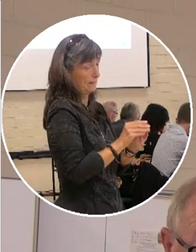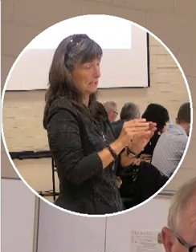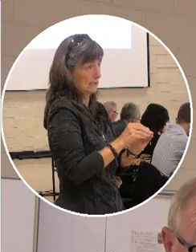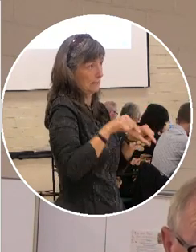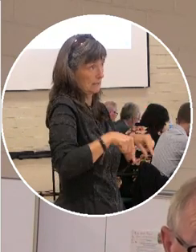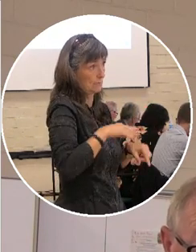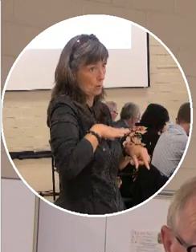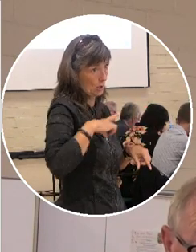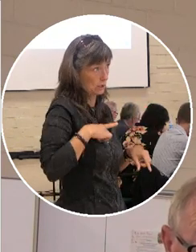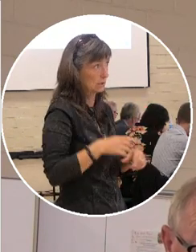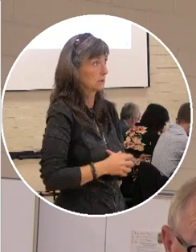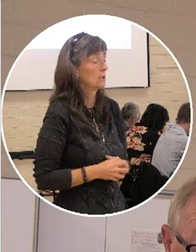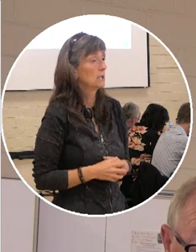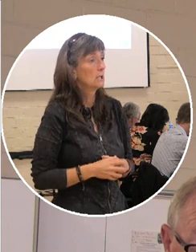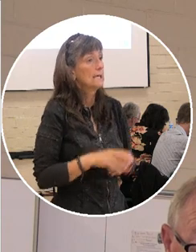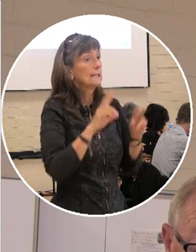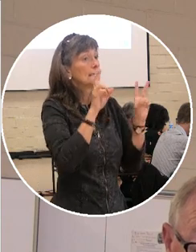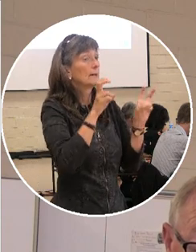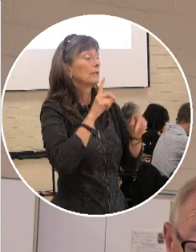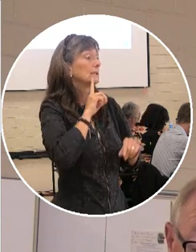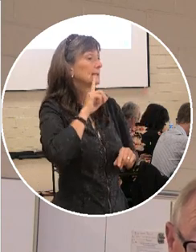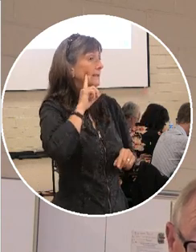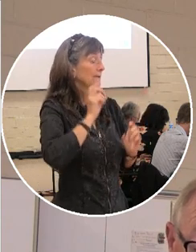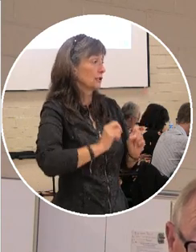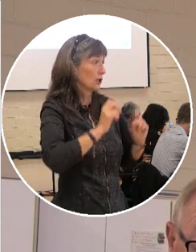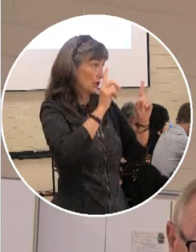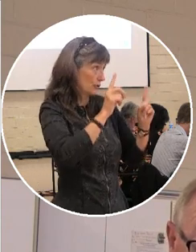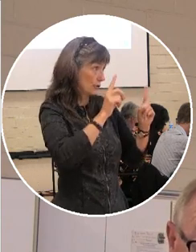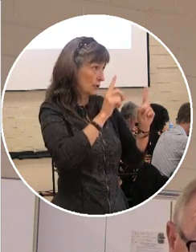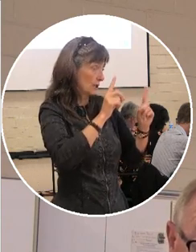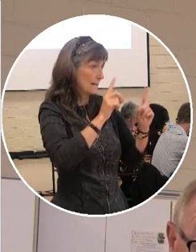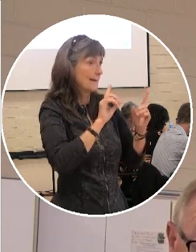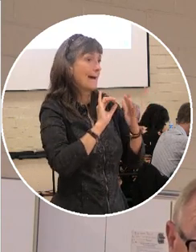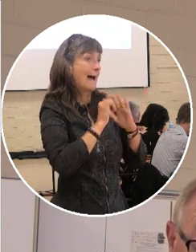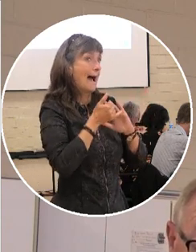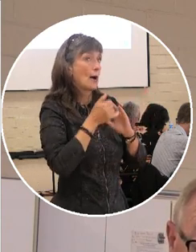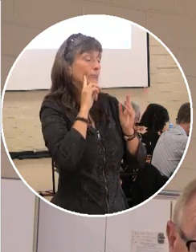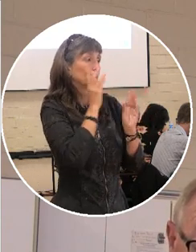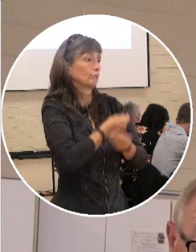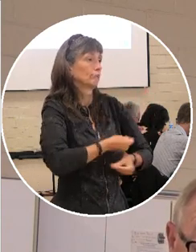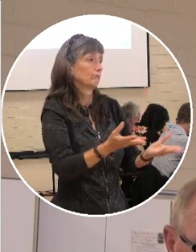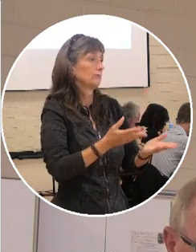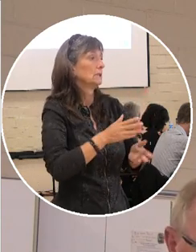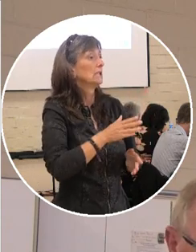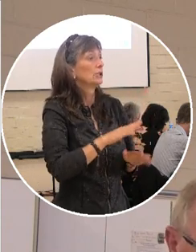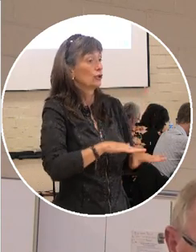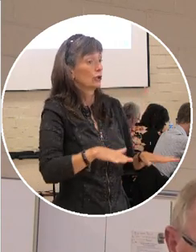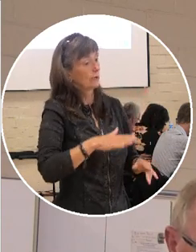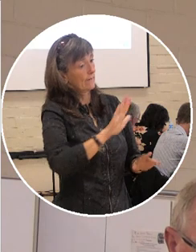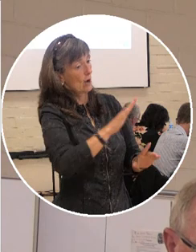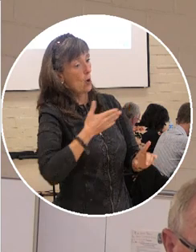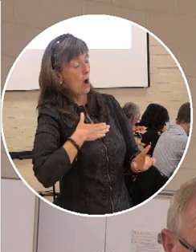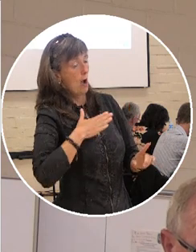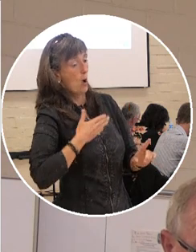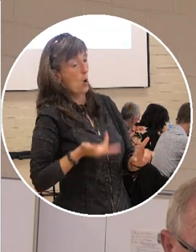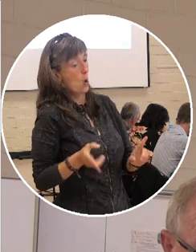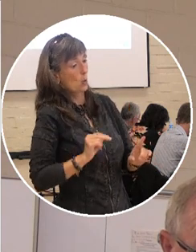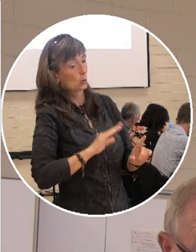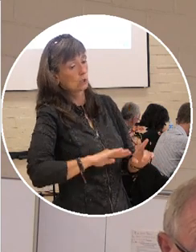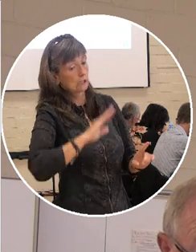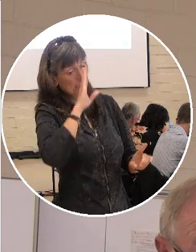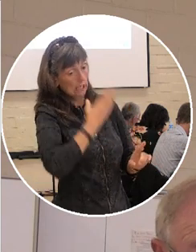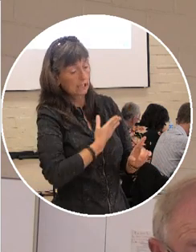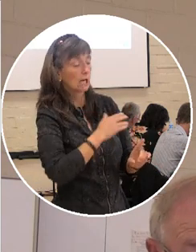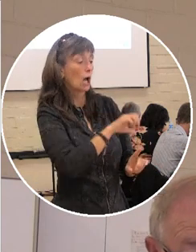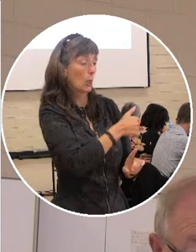quote, on the topic of deaf education and how it is being delivered to children like my own son Carter and others like